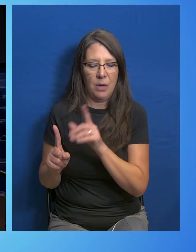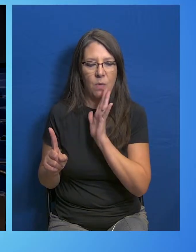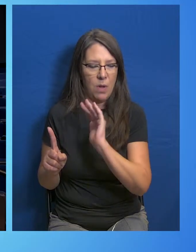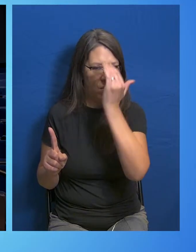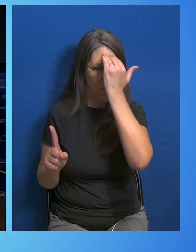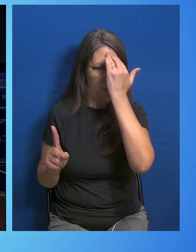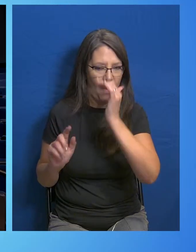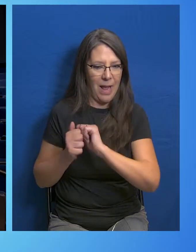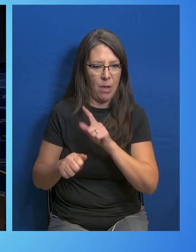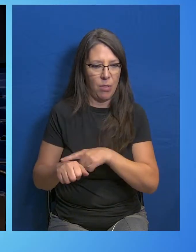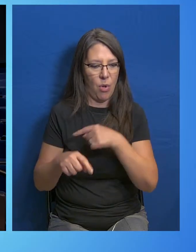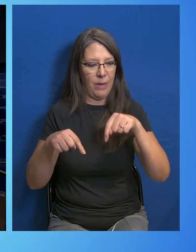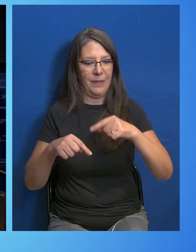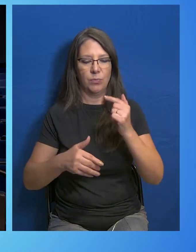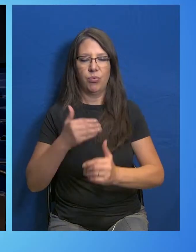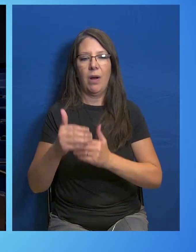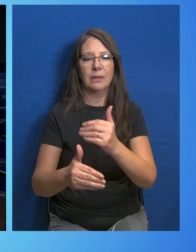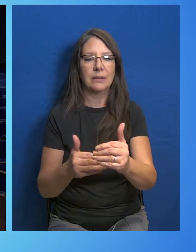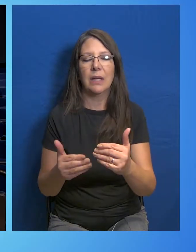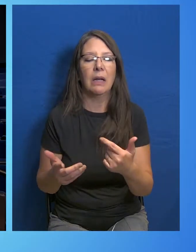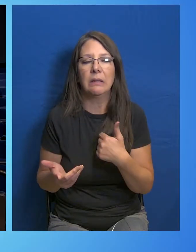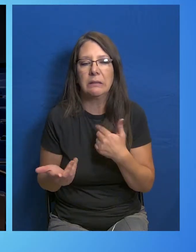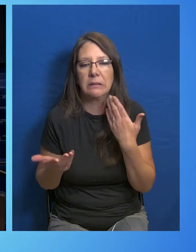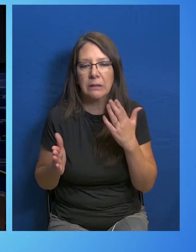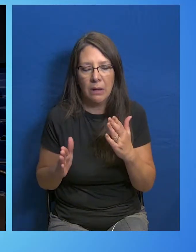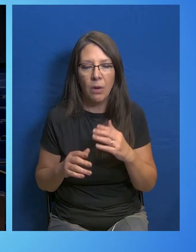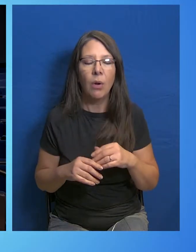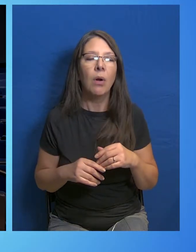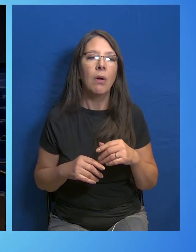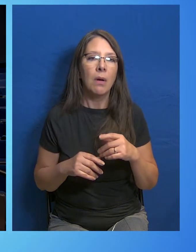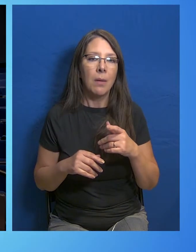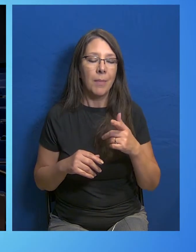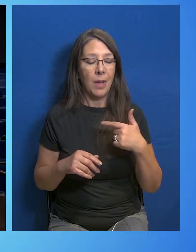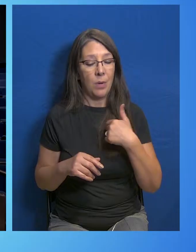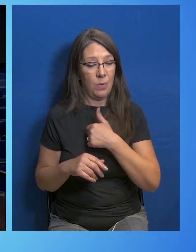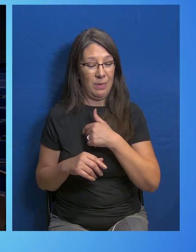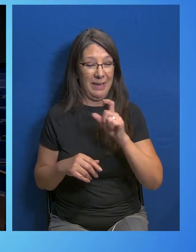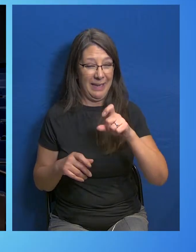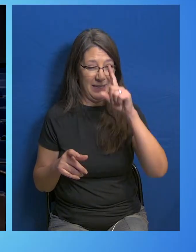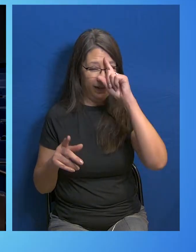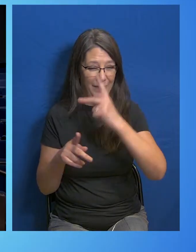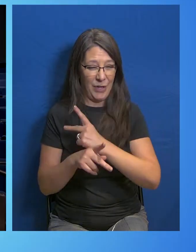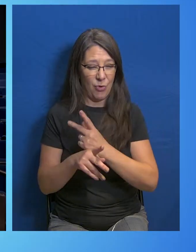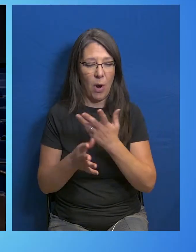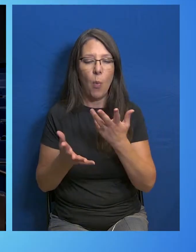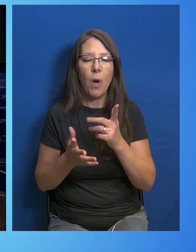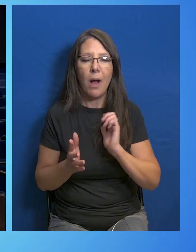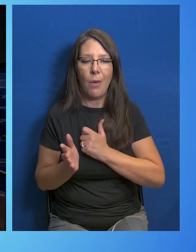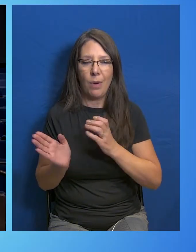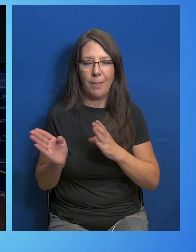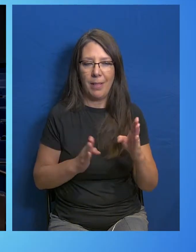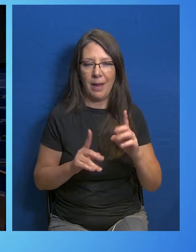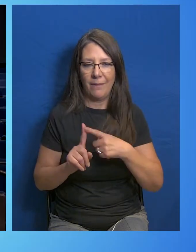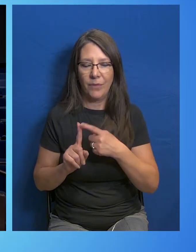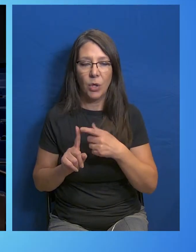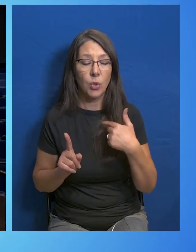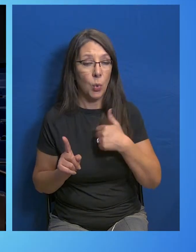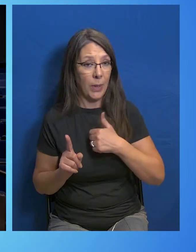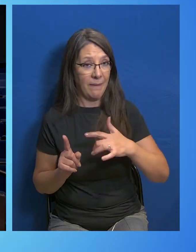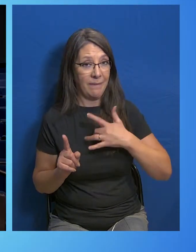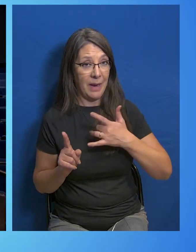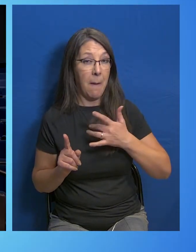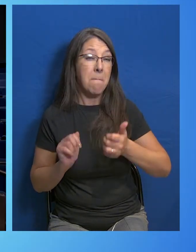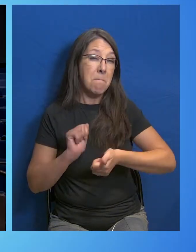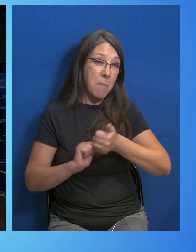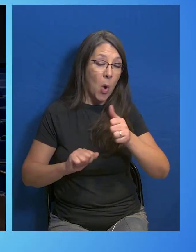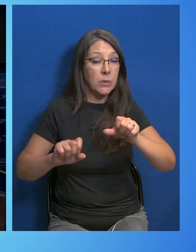a process would take. I think we would want to try to figure out what exactly the plan is, what we would like to do, what we think is the most